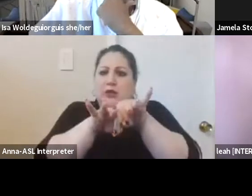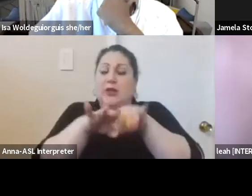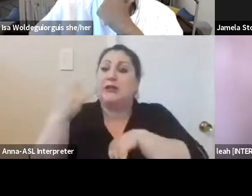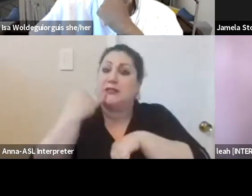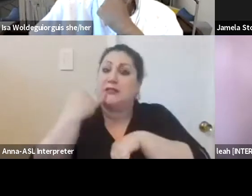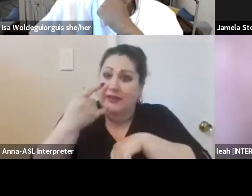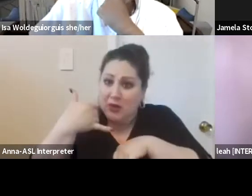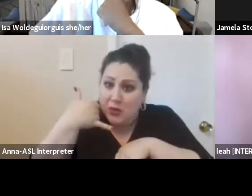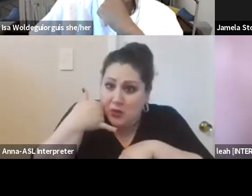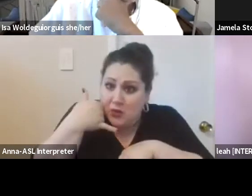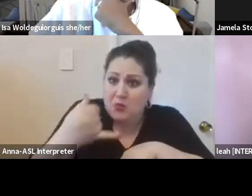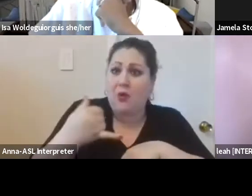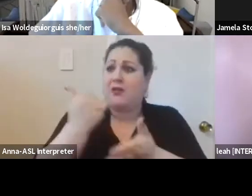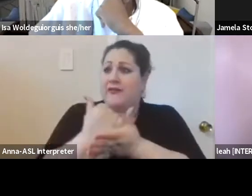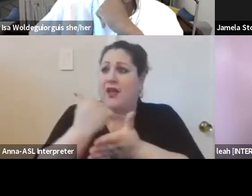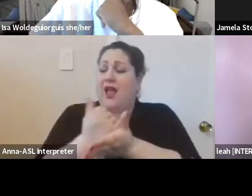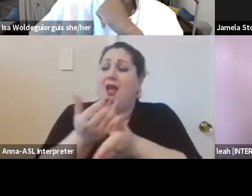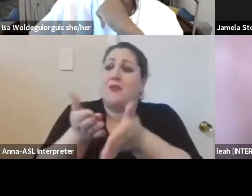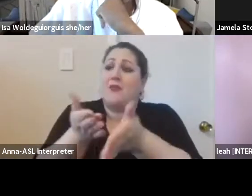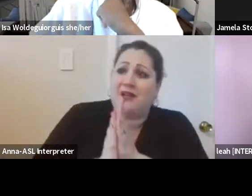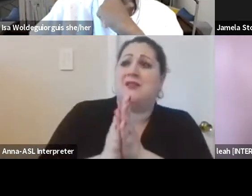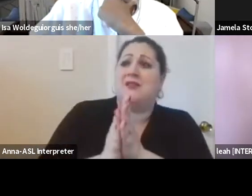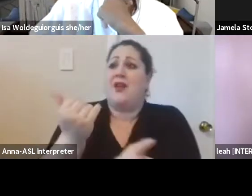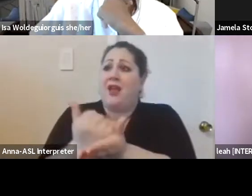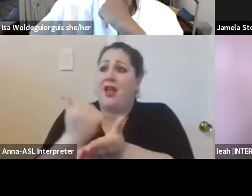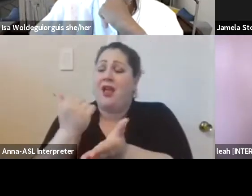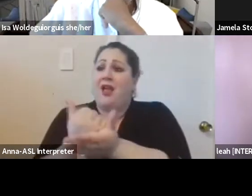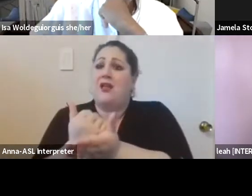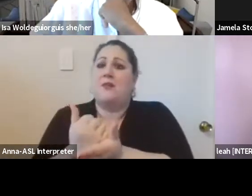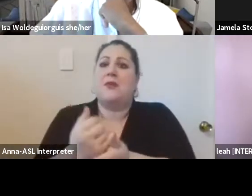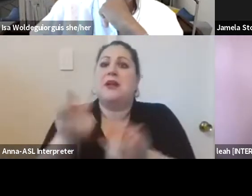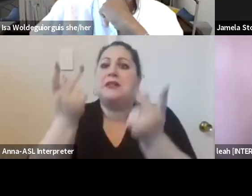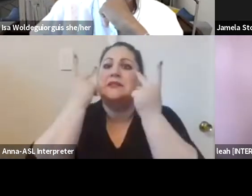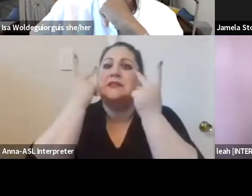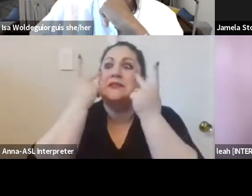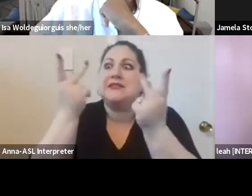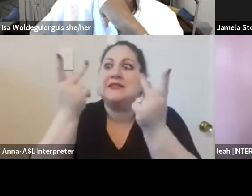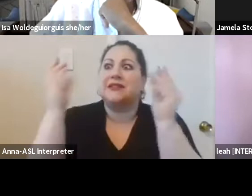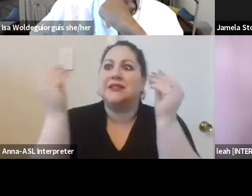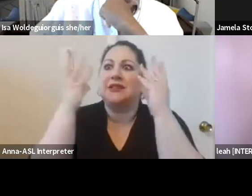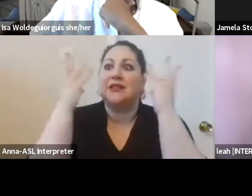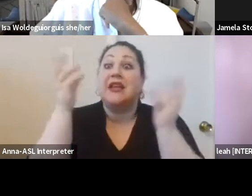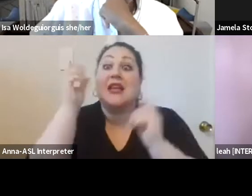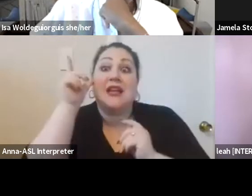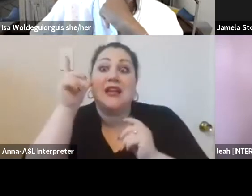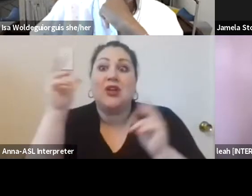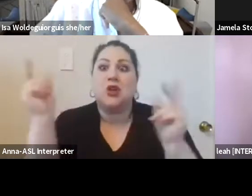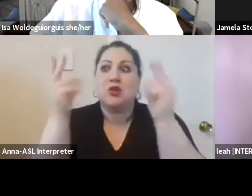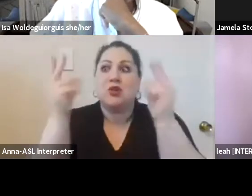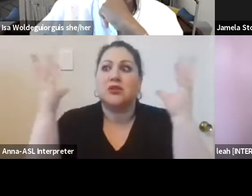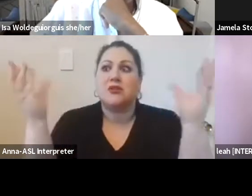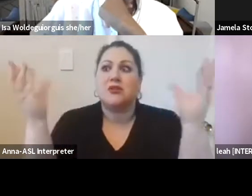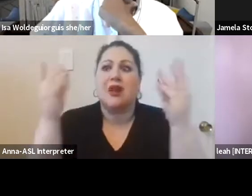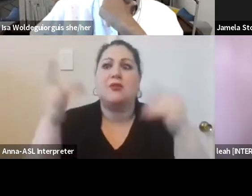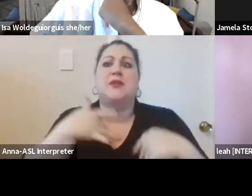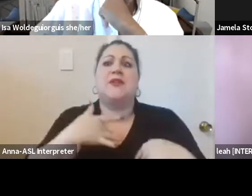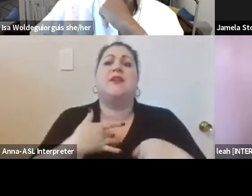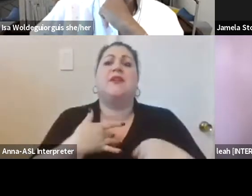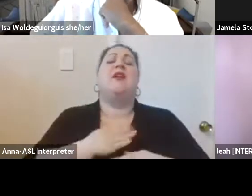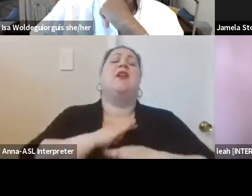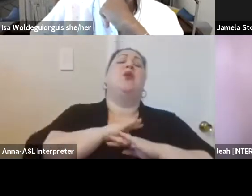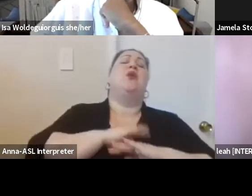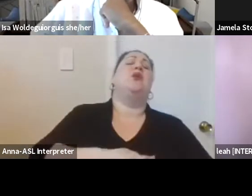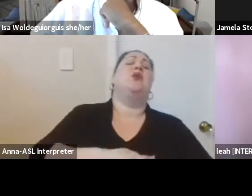help from the police officers, you hear the signs and saying, finally, a relief, passing over, just to talk